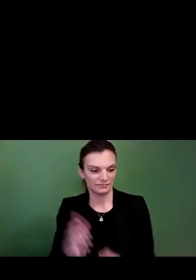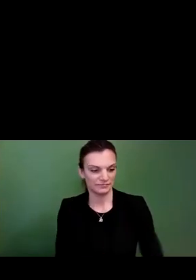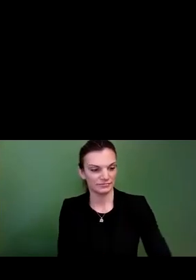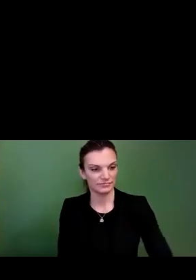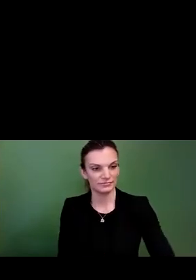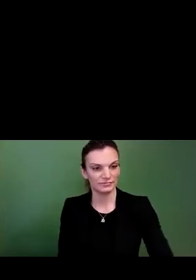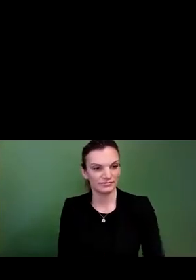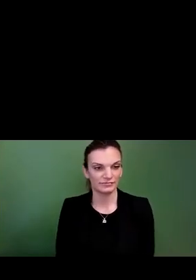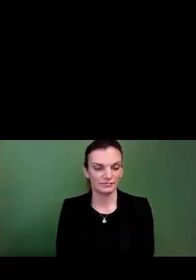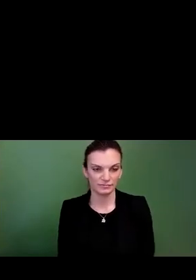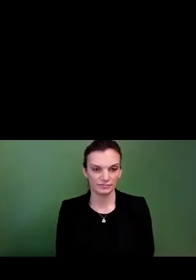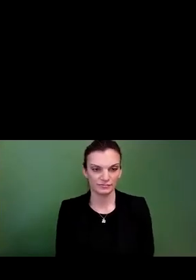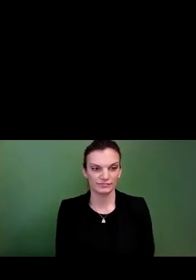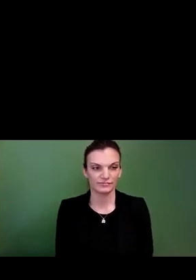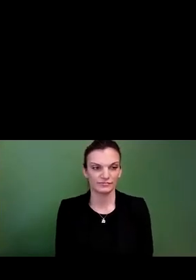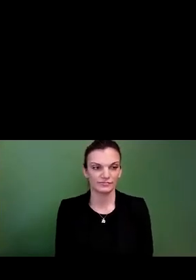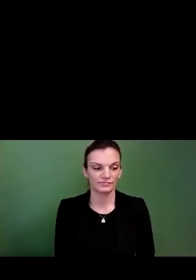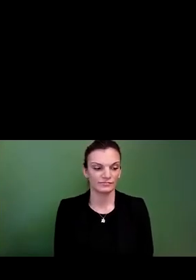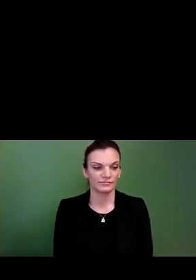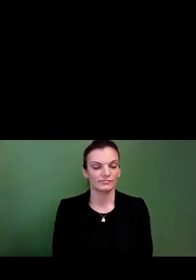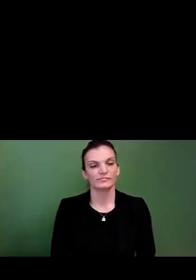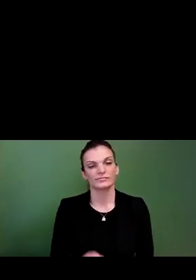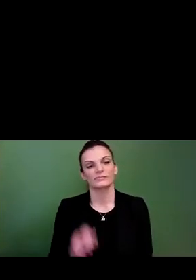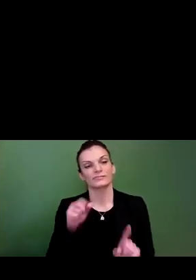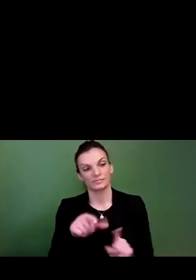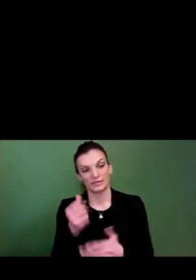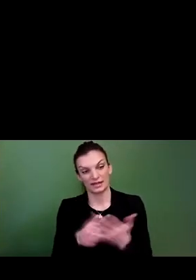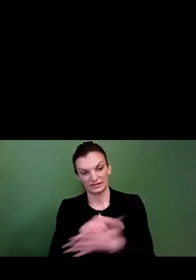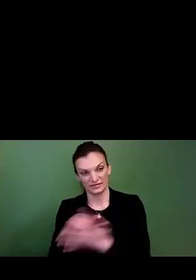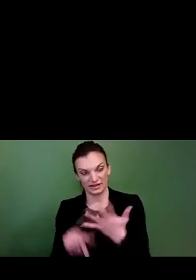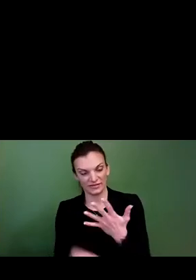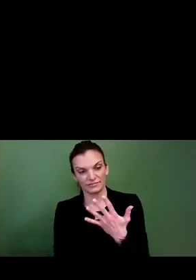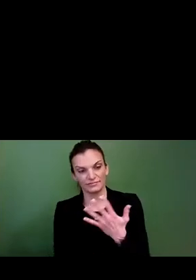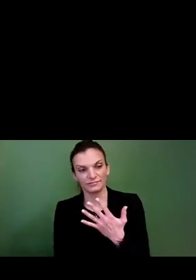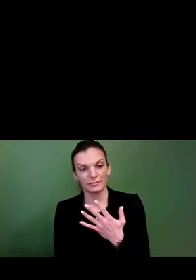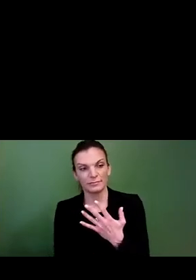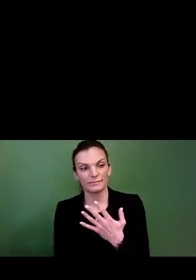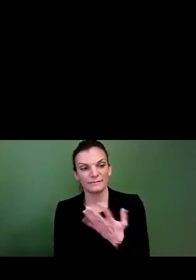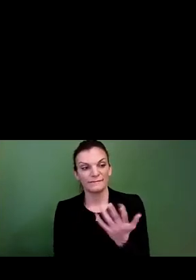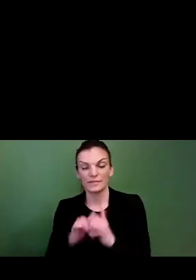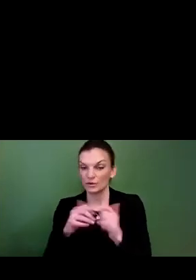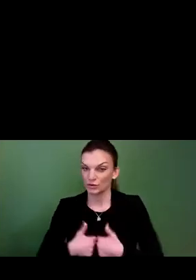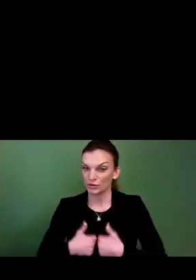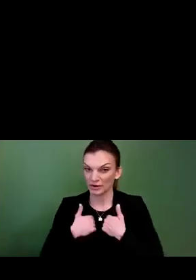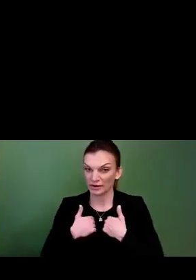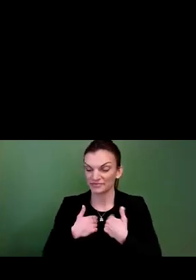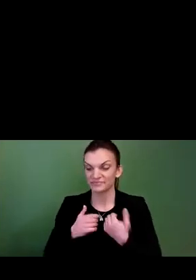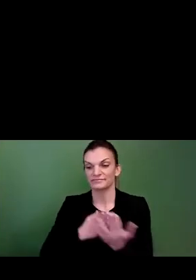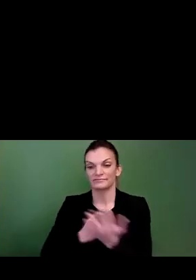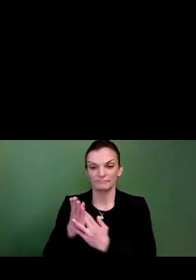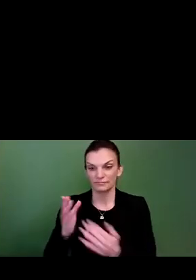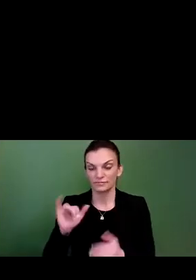All right, the next slide goes through the last 5 tips on how to thrive in a hybrid work